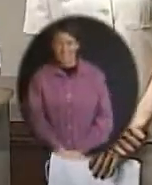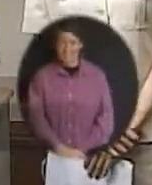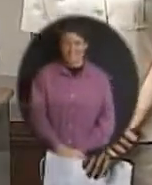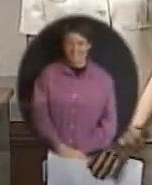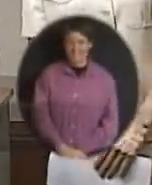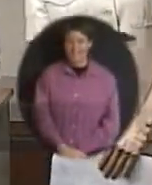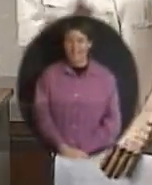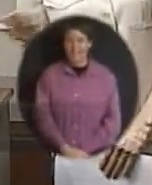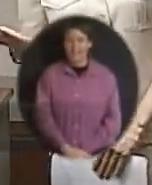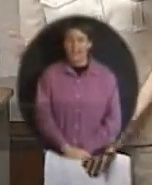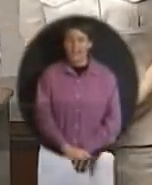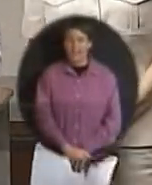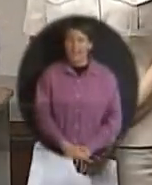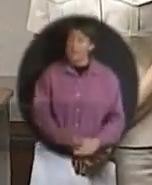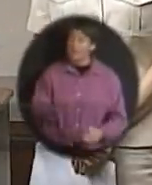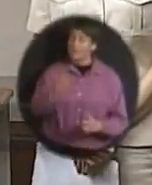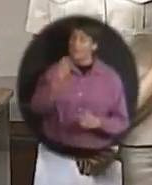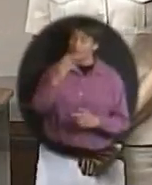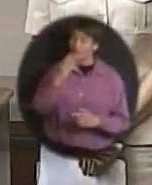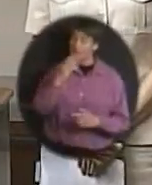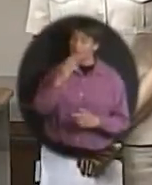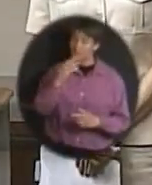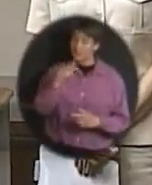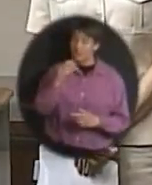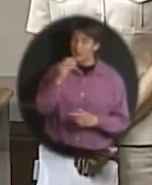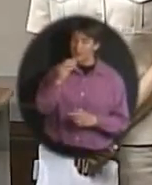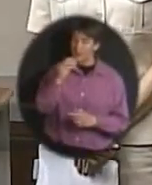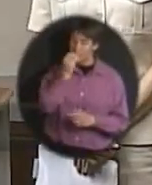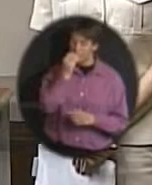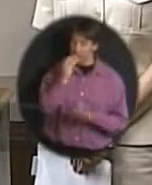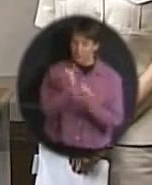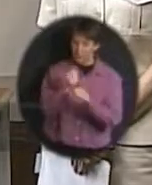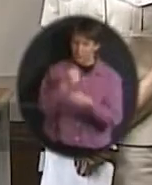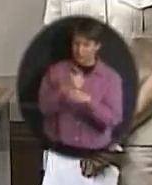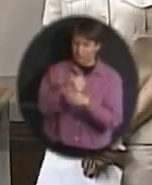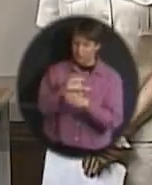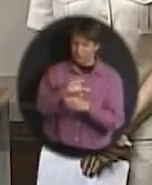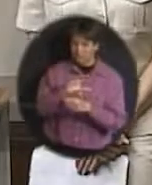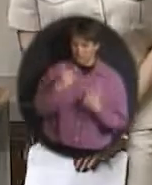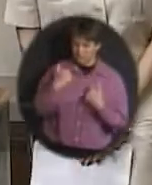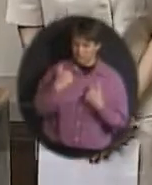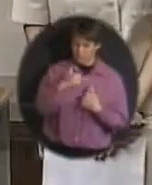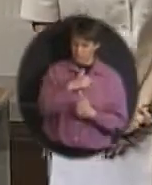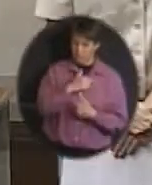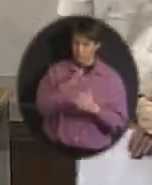learning on the job. Food production has flyers that they put out.